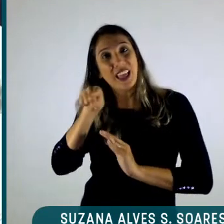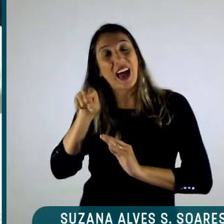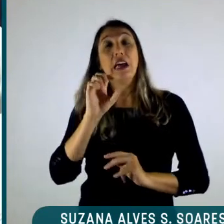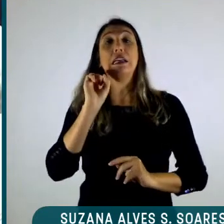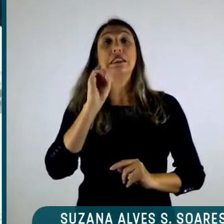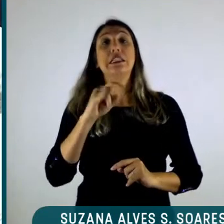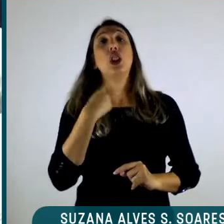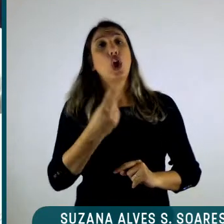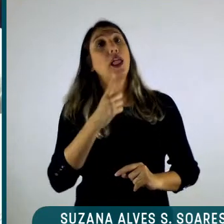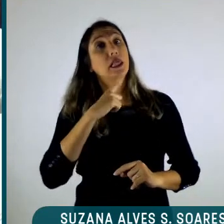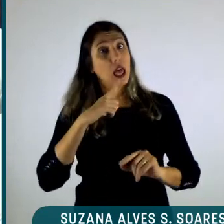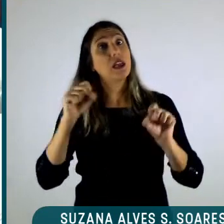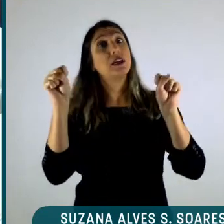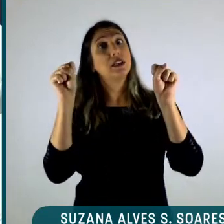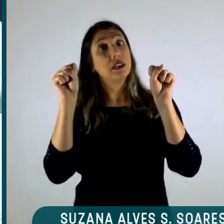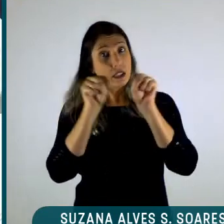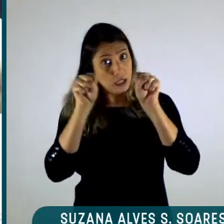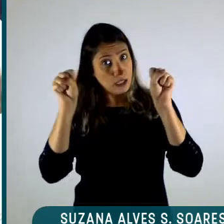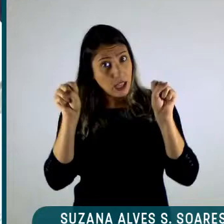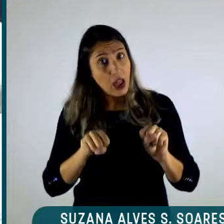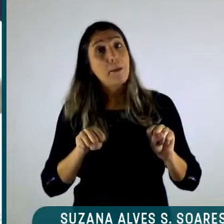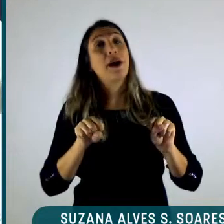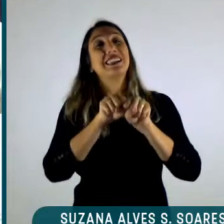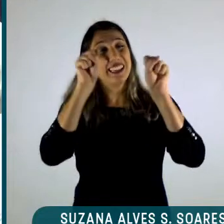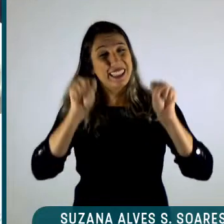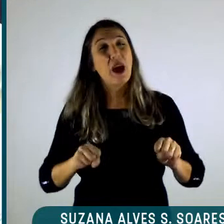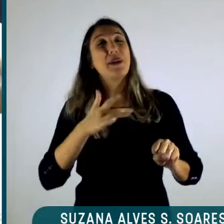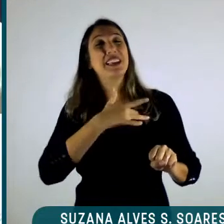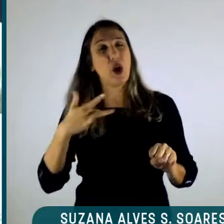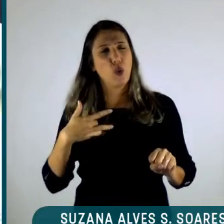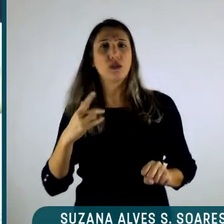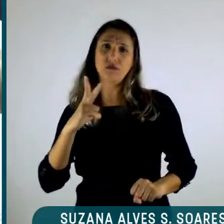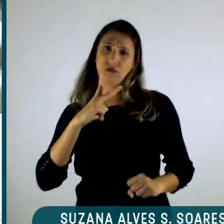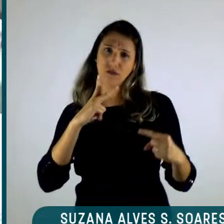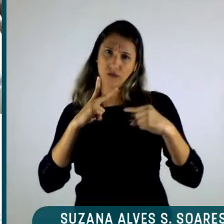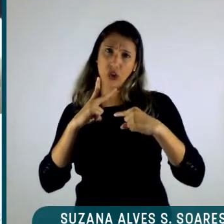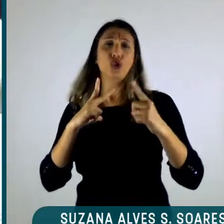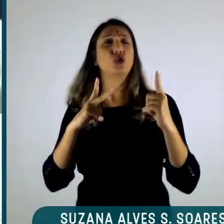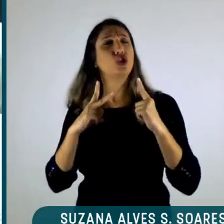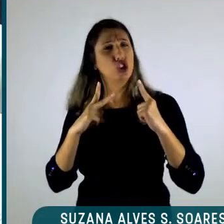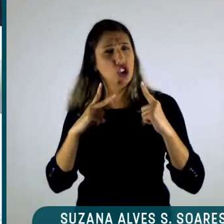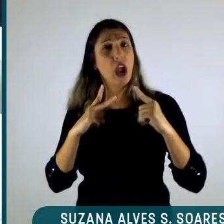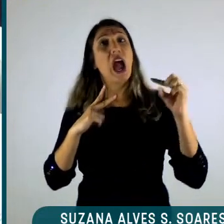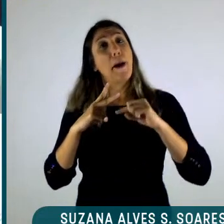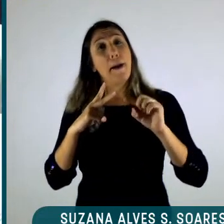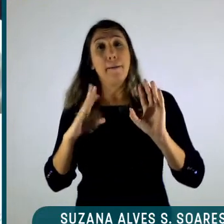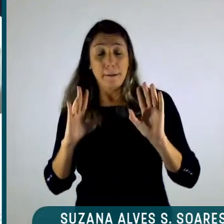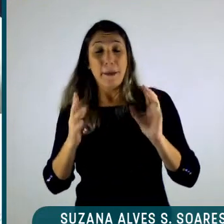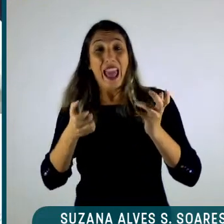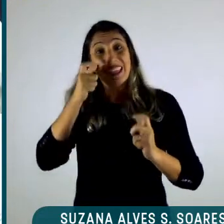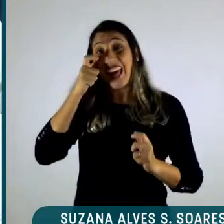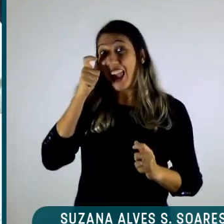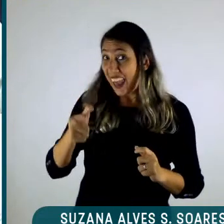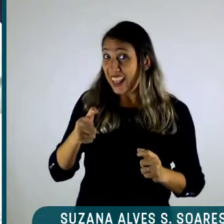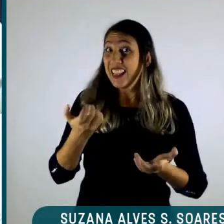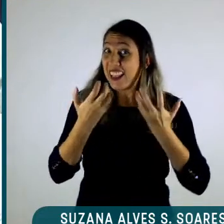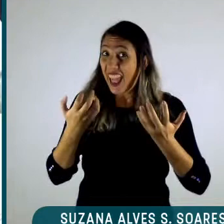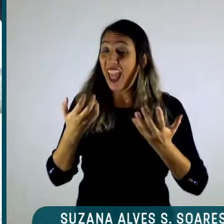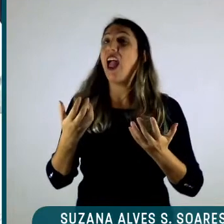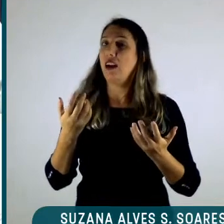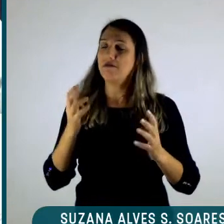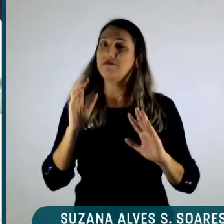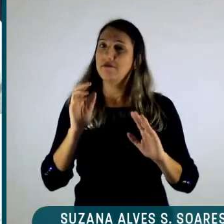you, because if we have a health system which are privatized, even if they are with the best